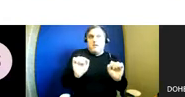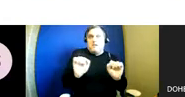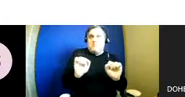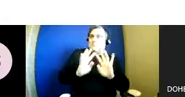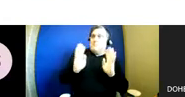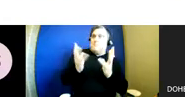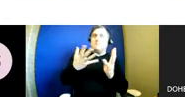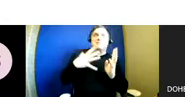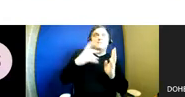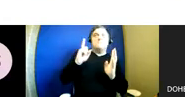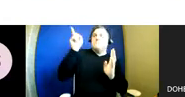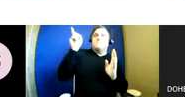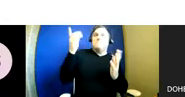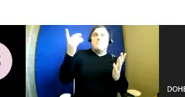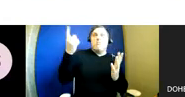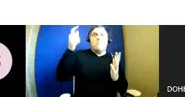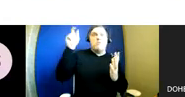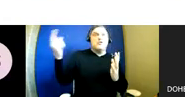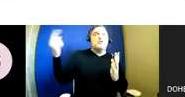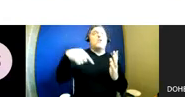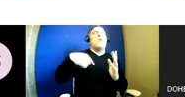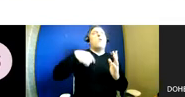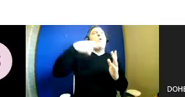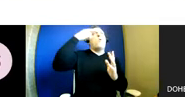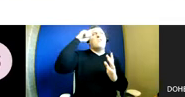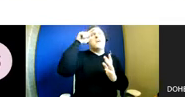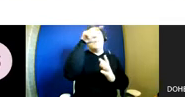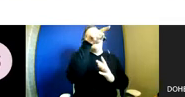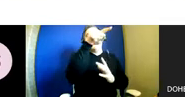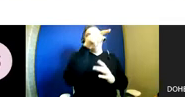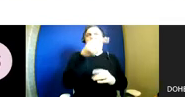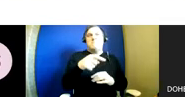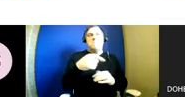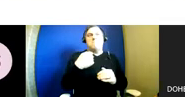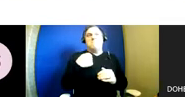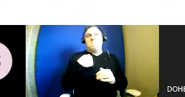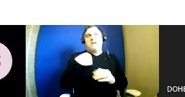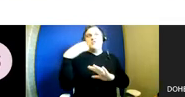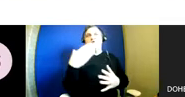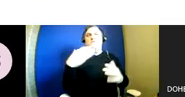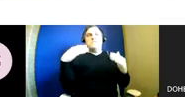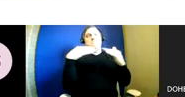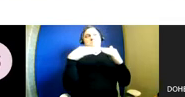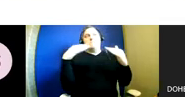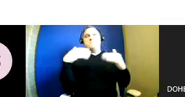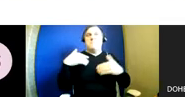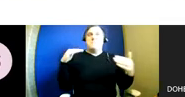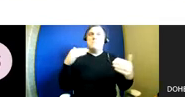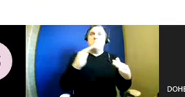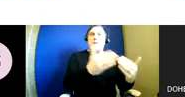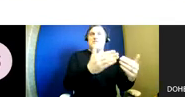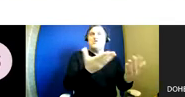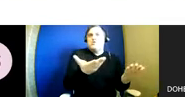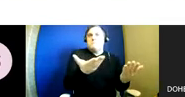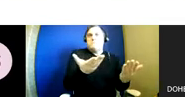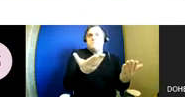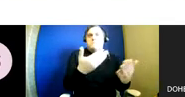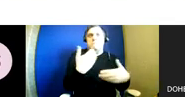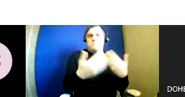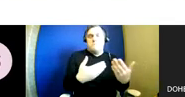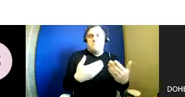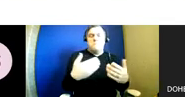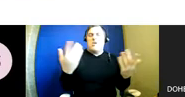meeting. Sometimes it's one of the people will put their hand up and go, yeah, I think this is exactly the right person for my service, and this is how we can move things forwards. So we